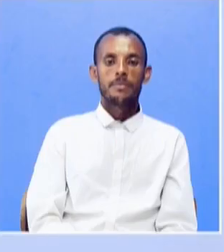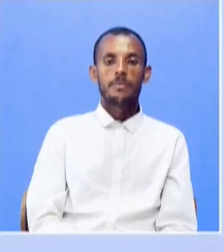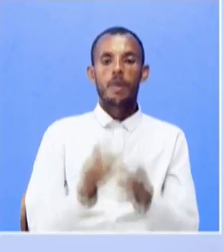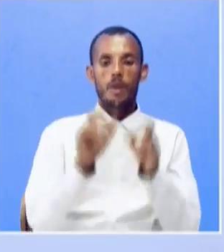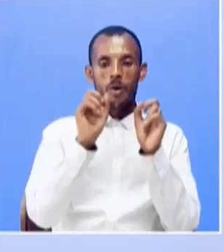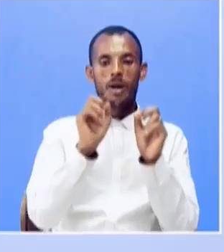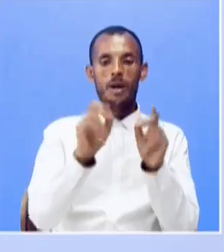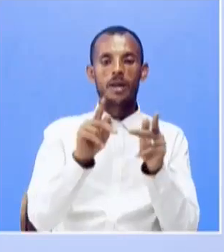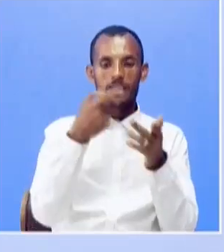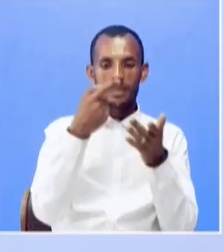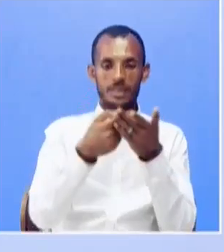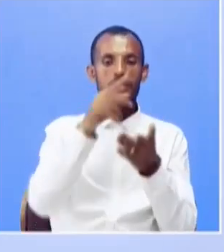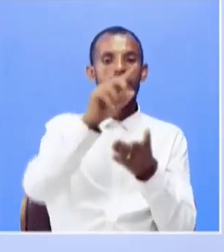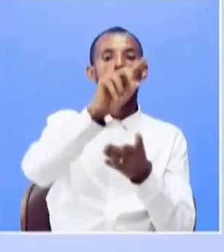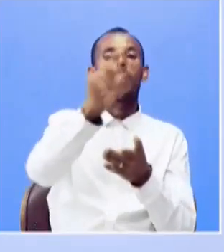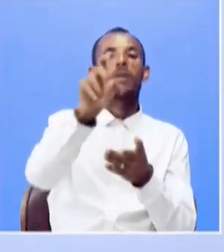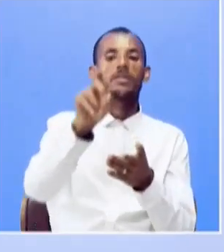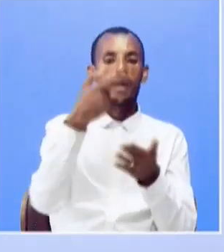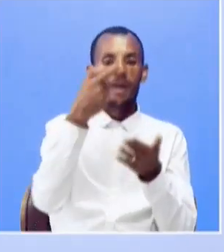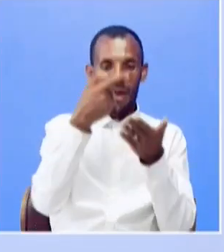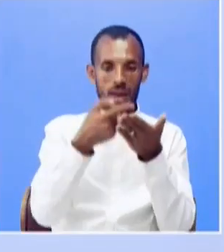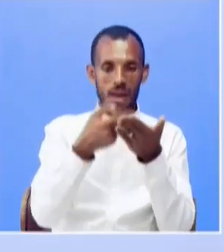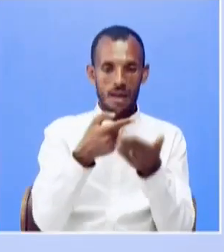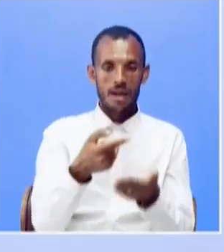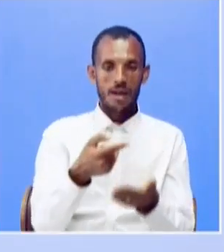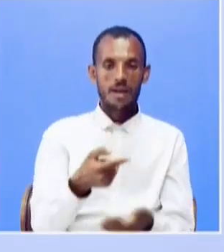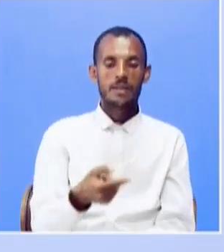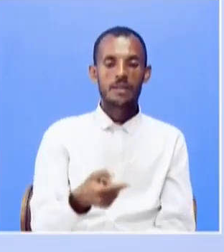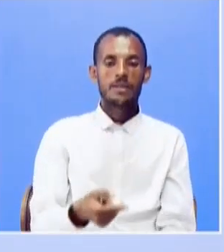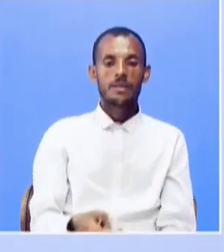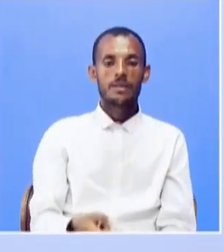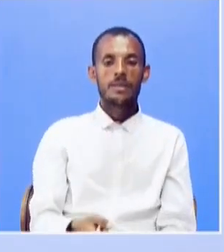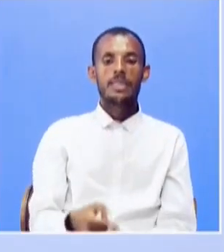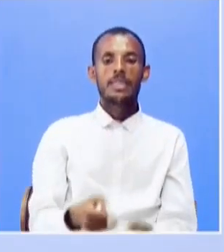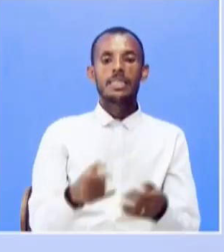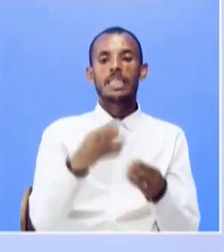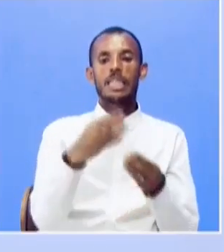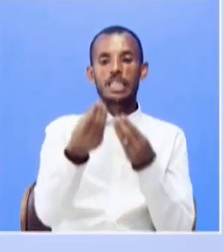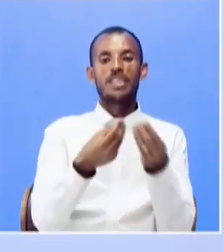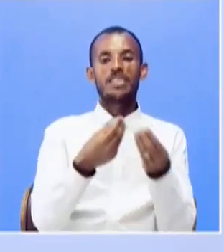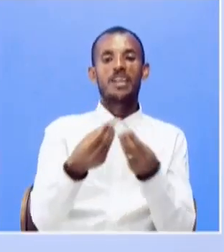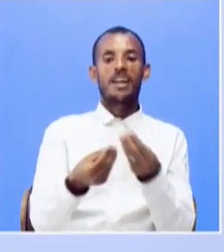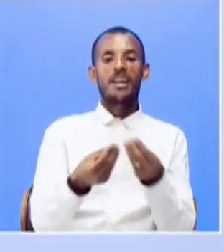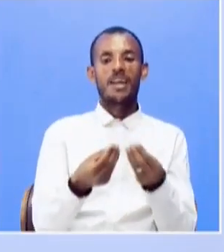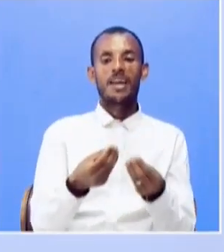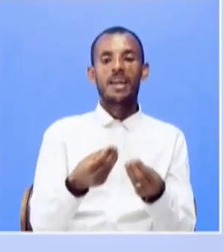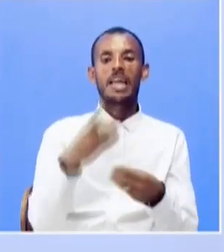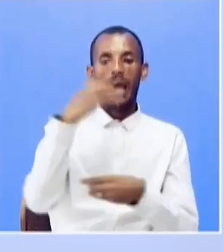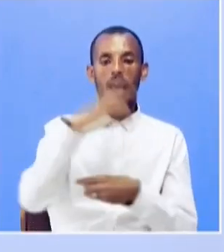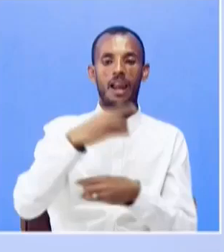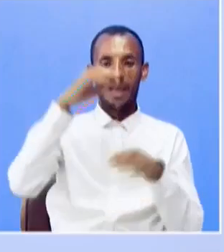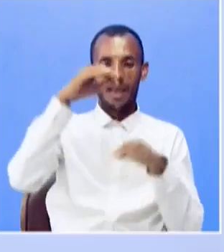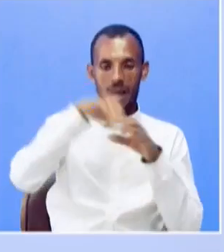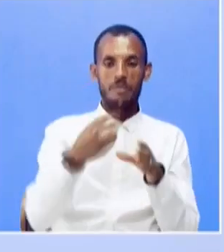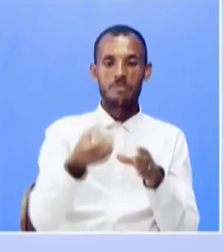Okay, this is a question. Here, the stationery's daily income is